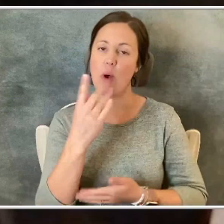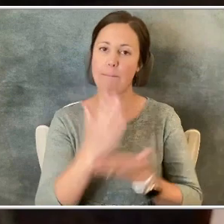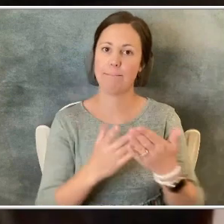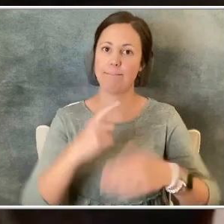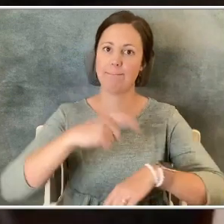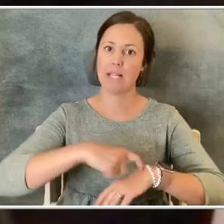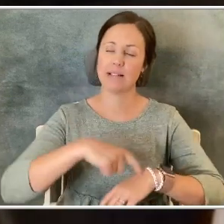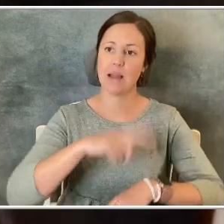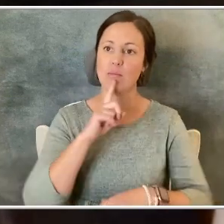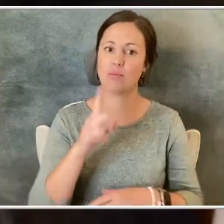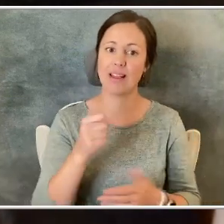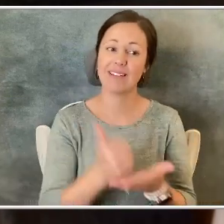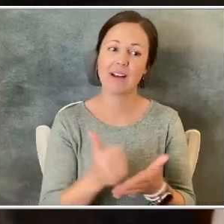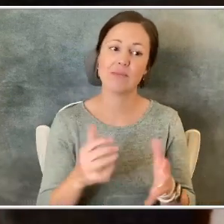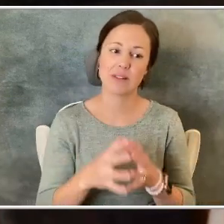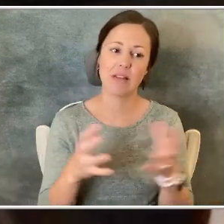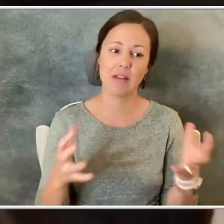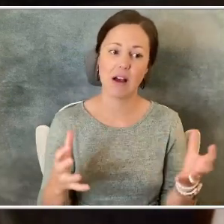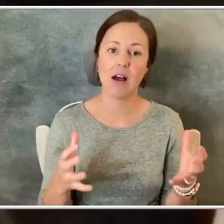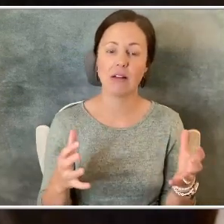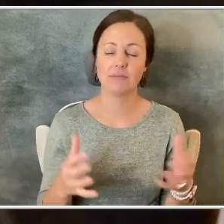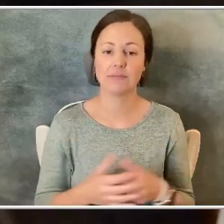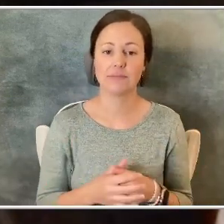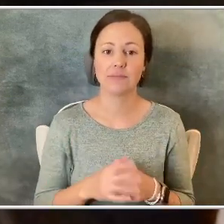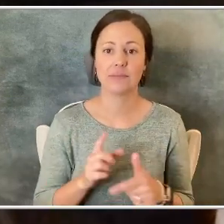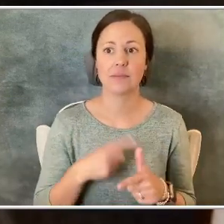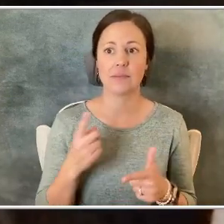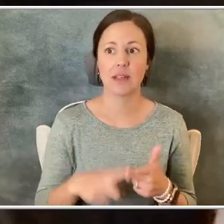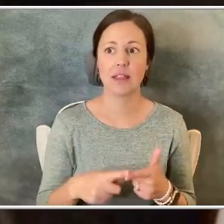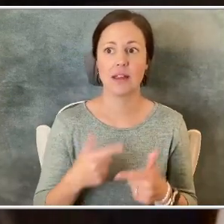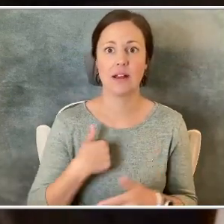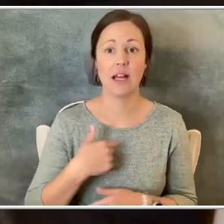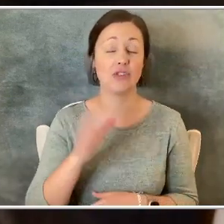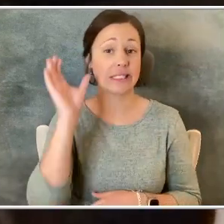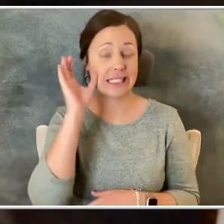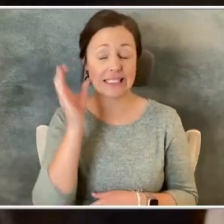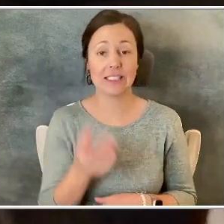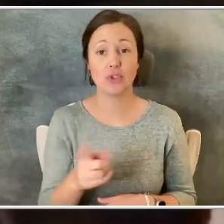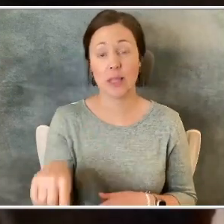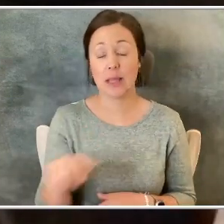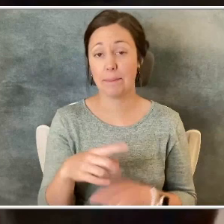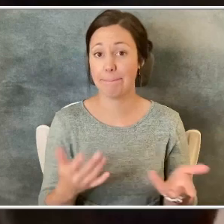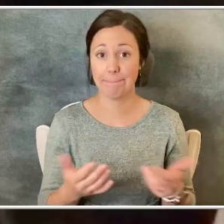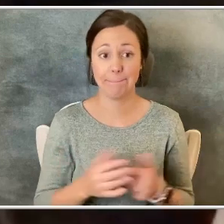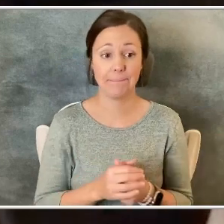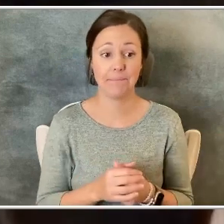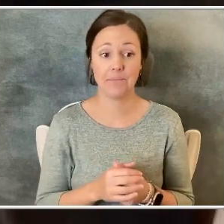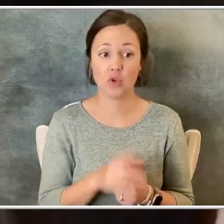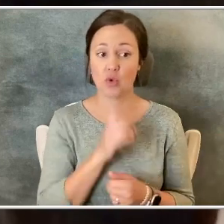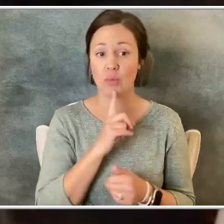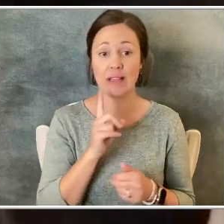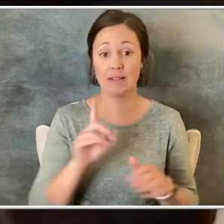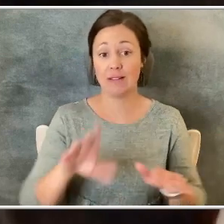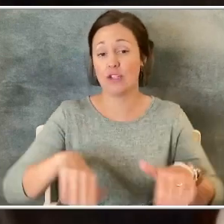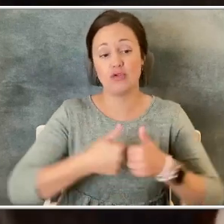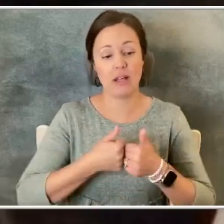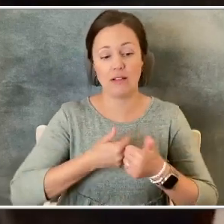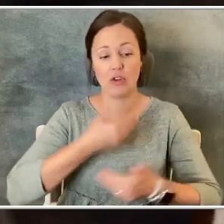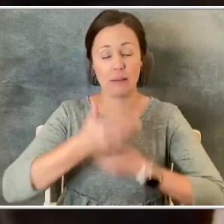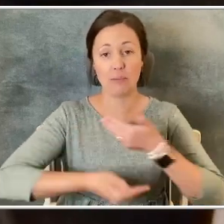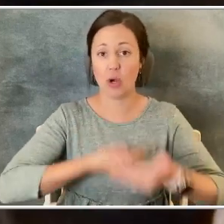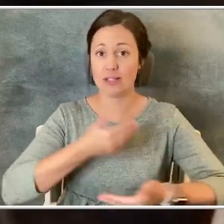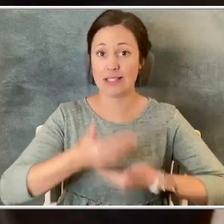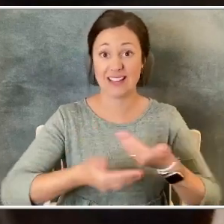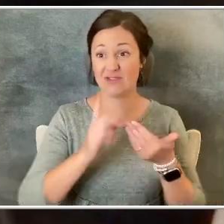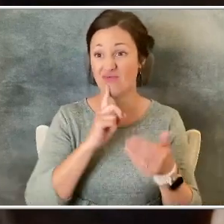really helps with them. And then I just listen to them, because, it's a challenging process. It's very